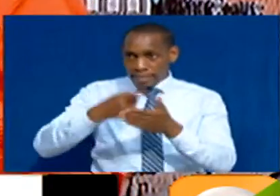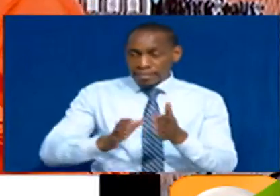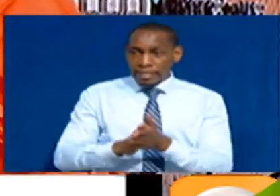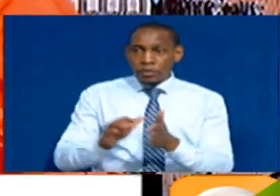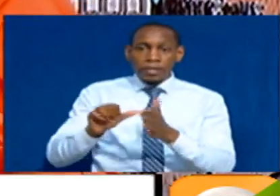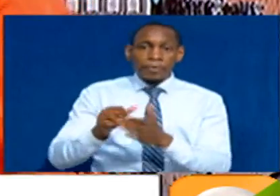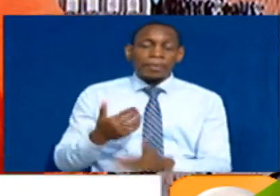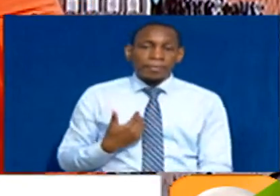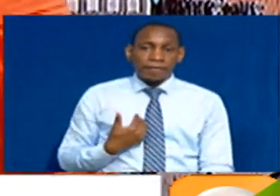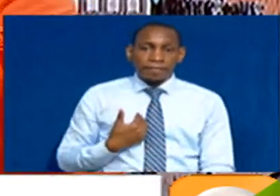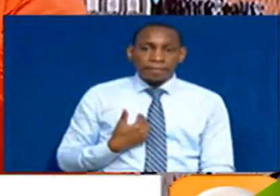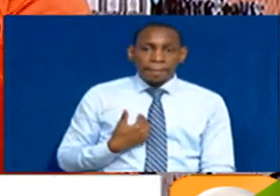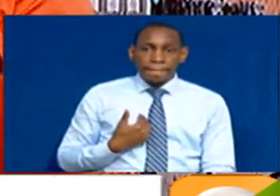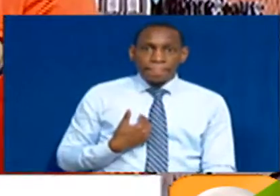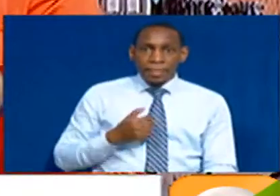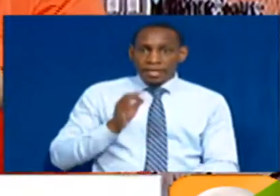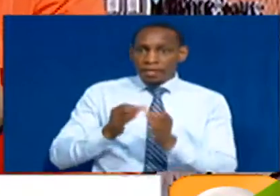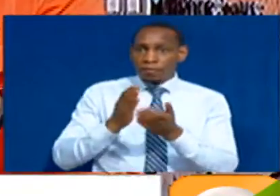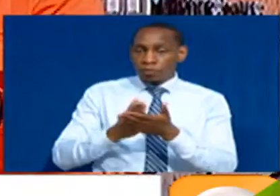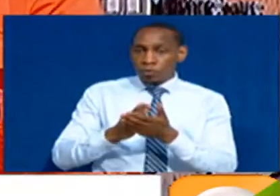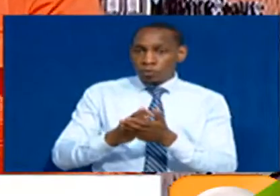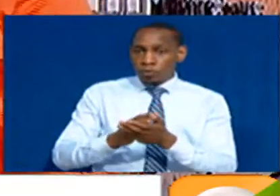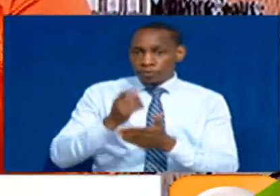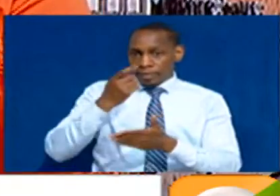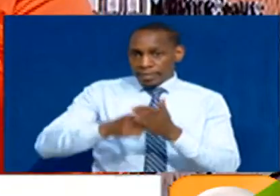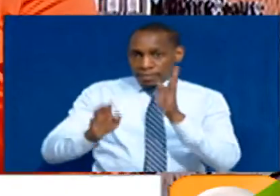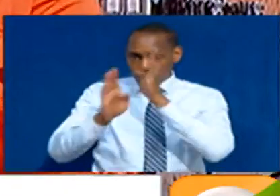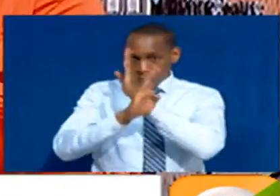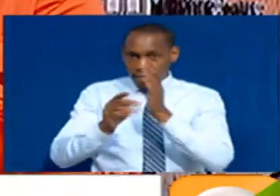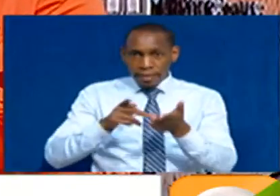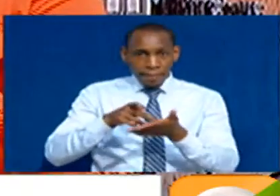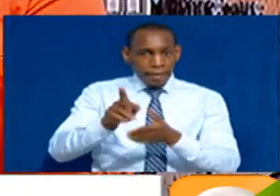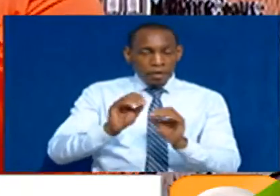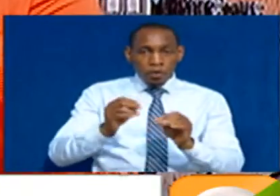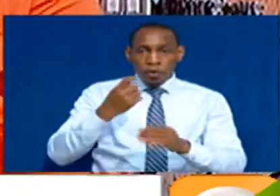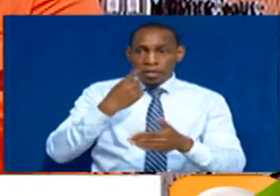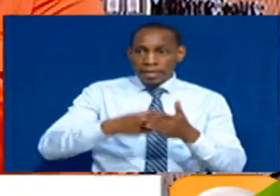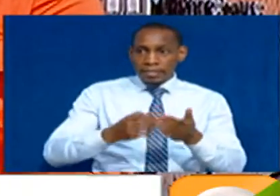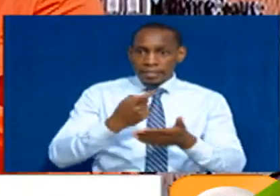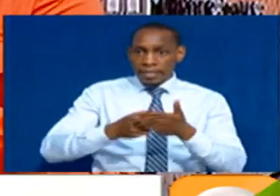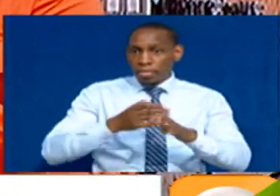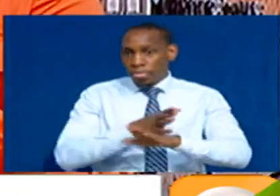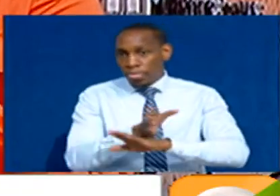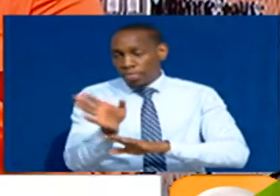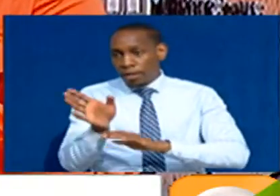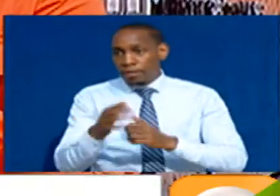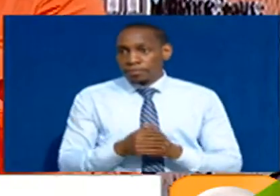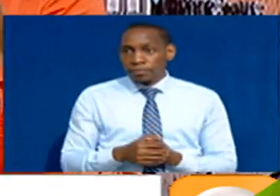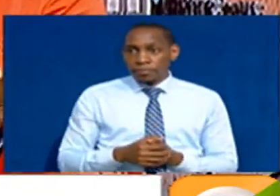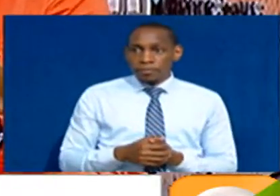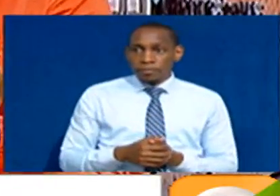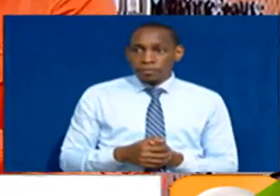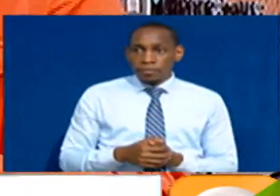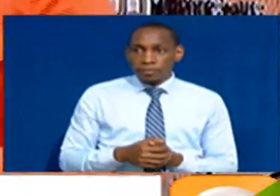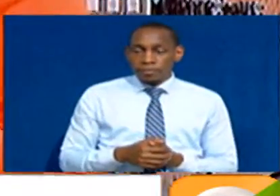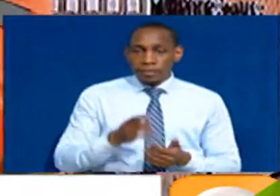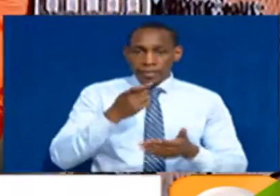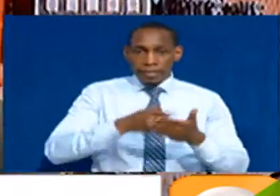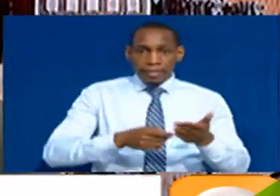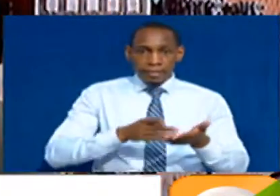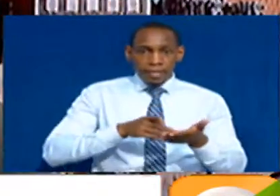that's a problem I have. If you're talking about hiding taxes, like you're not paying taxes, you're taking the tax you're supposed to pay to Kenya